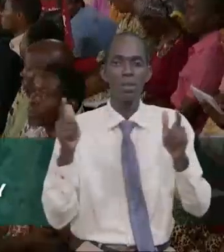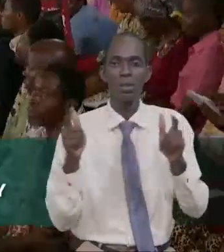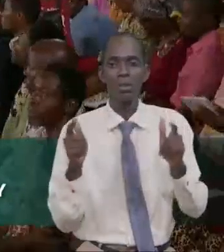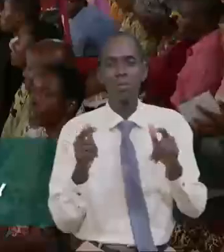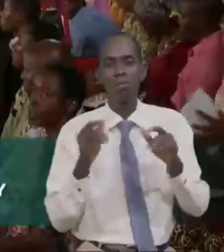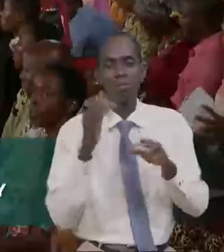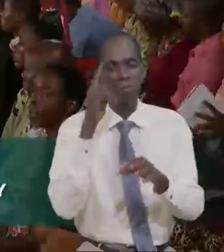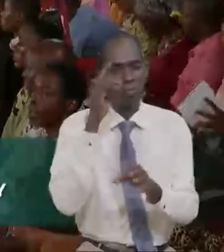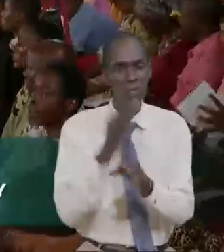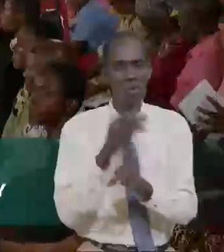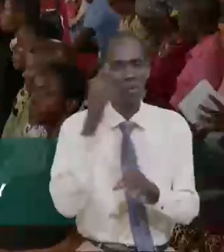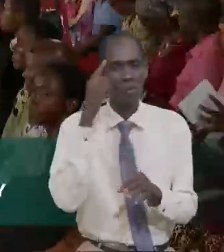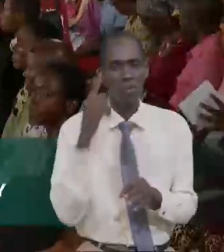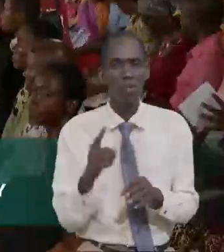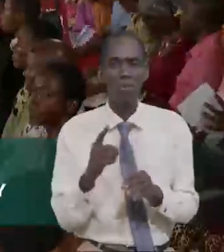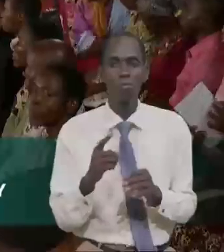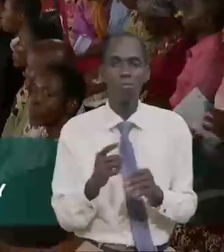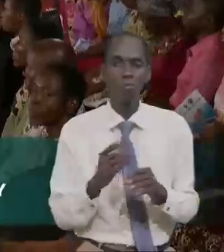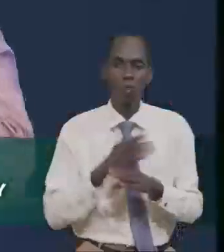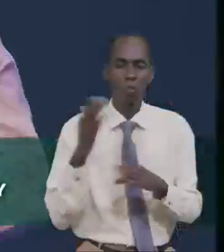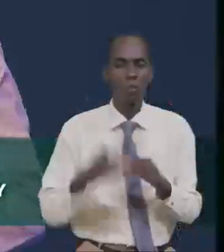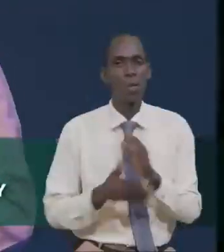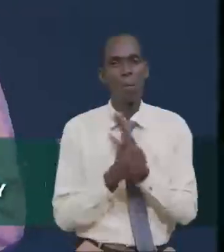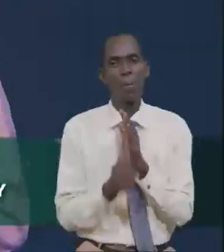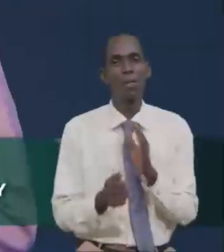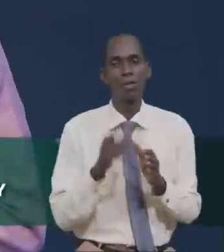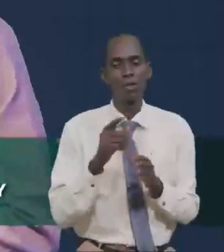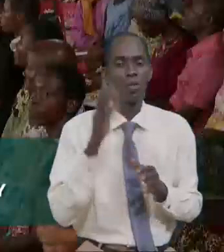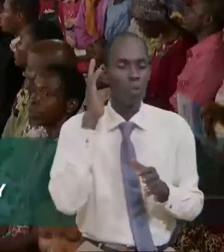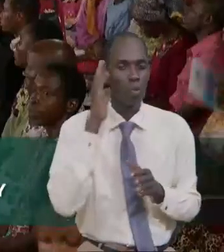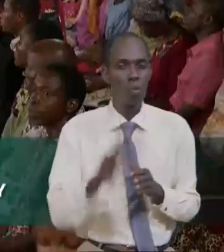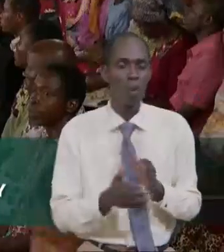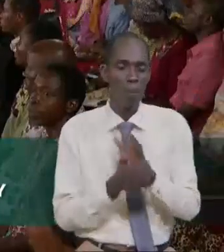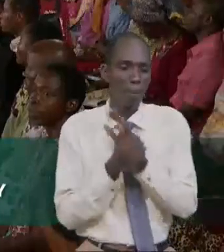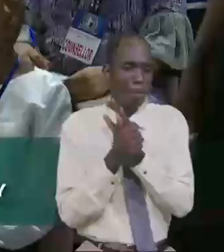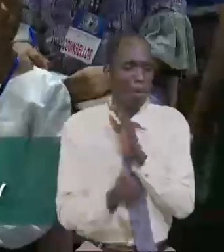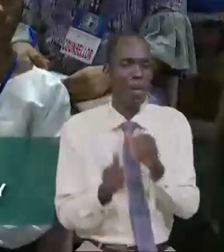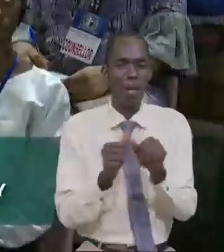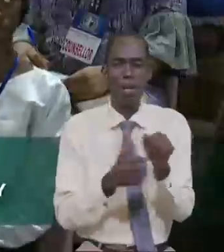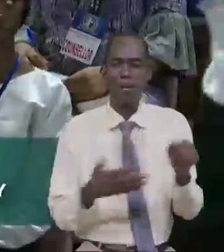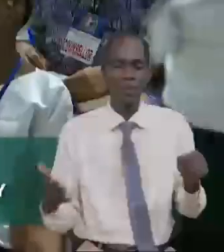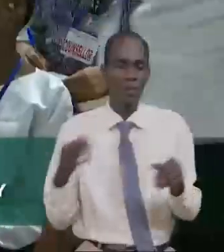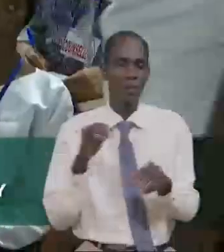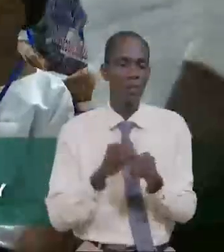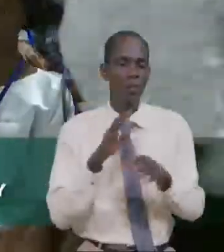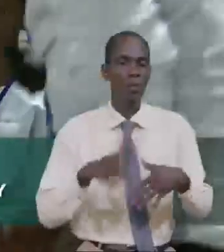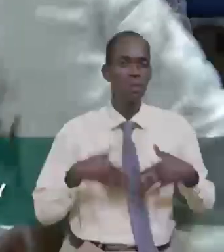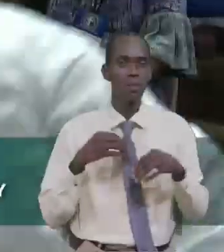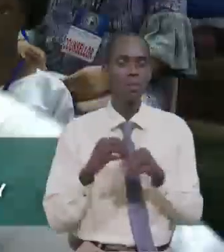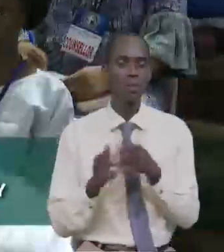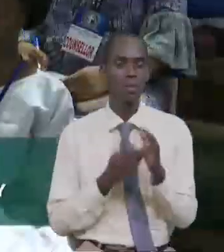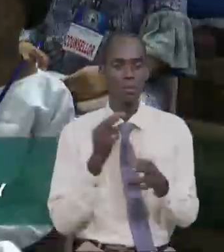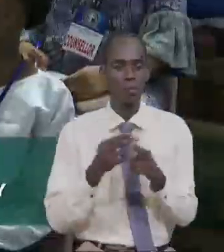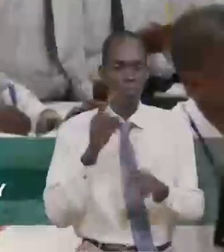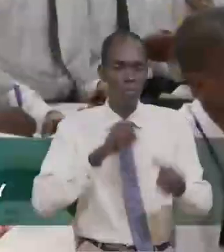life. I will master every difficulty in my life. I will